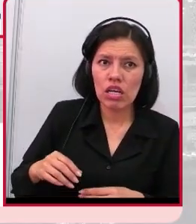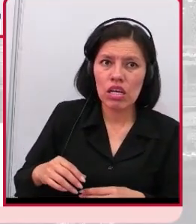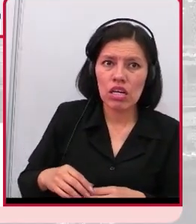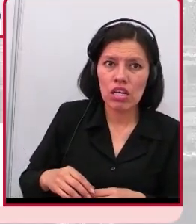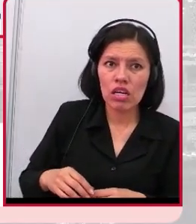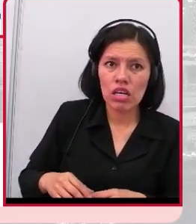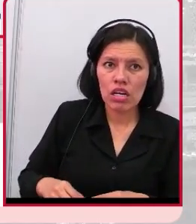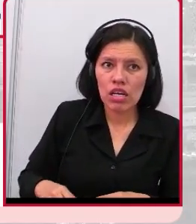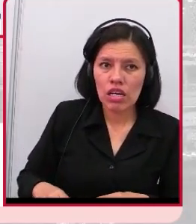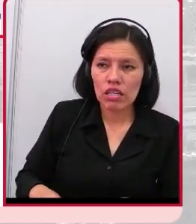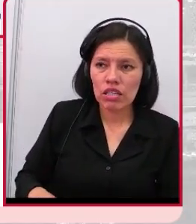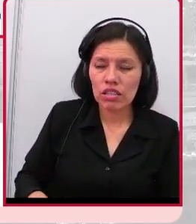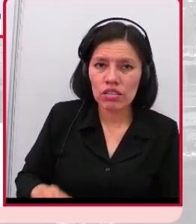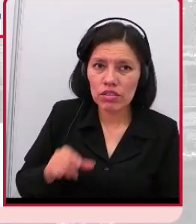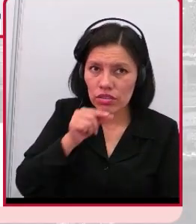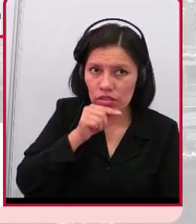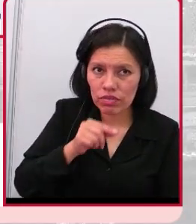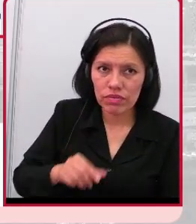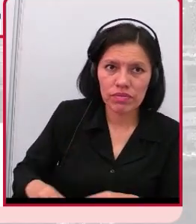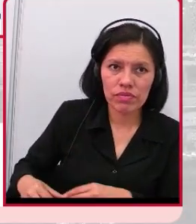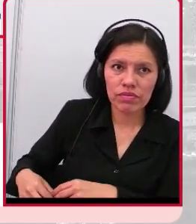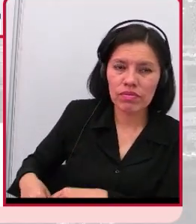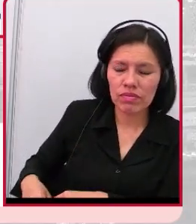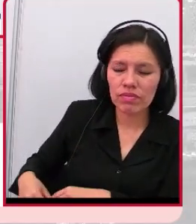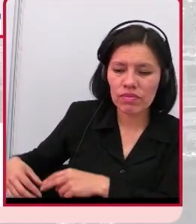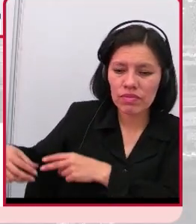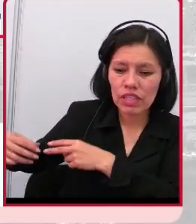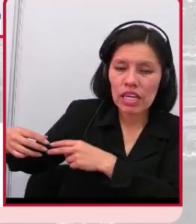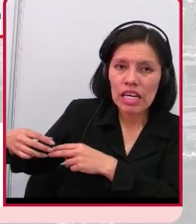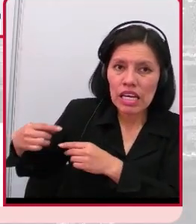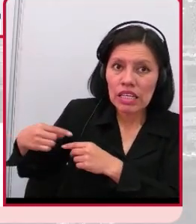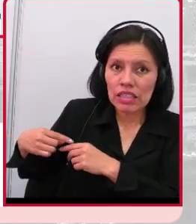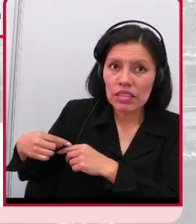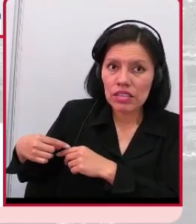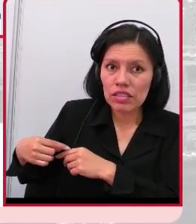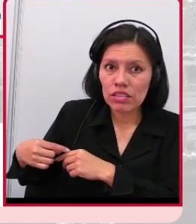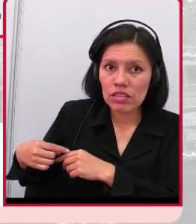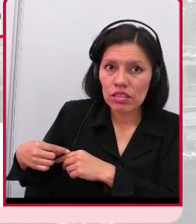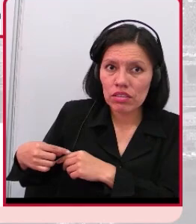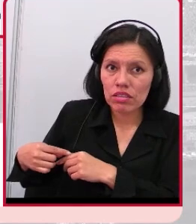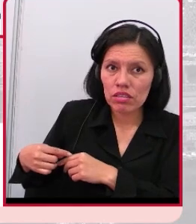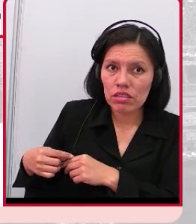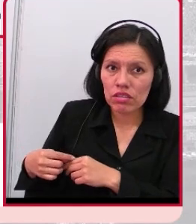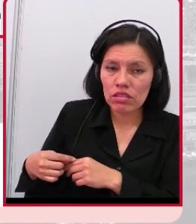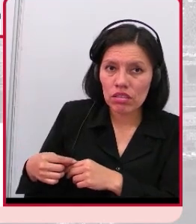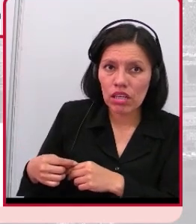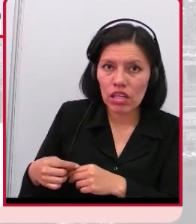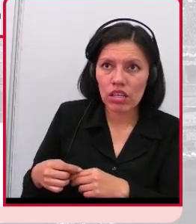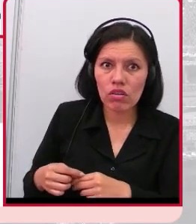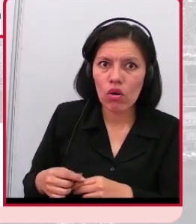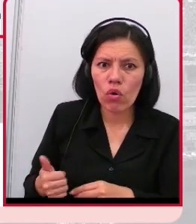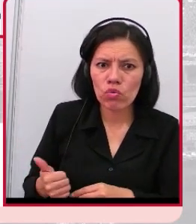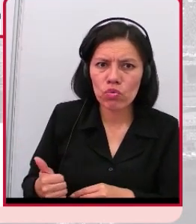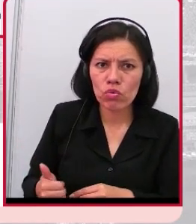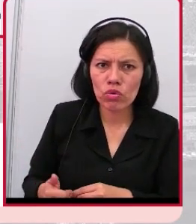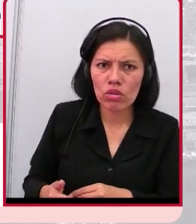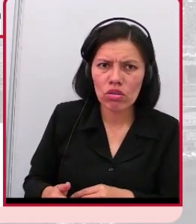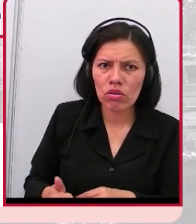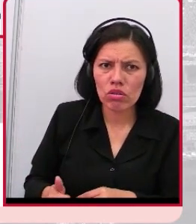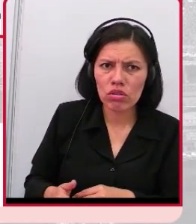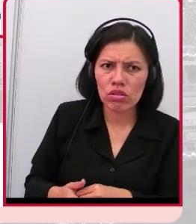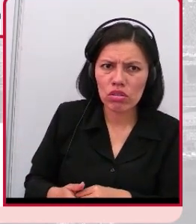same shift. So variation, if we go to the deposit, it could be variable of a type of